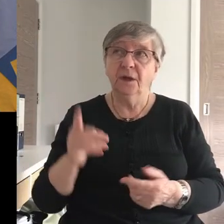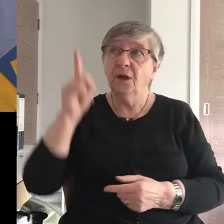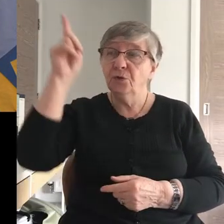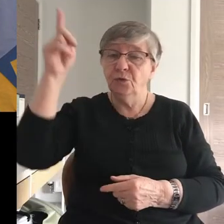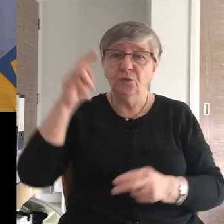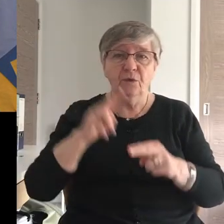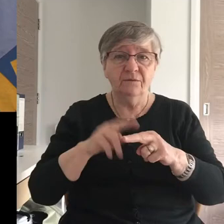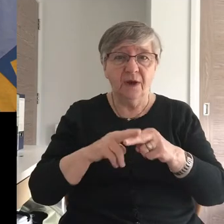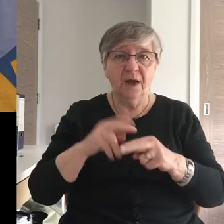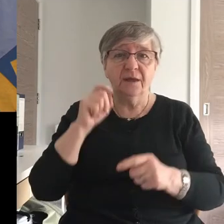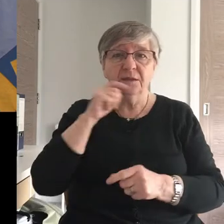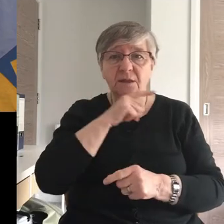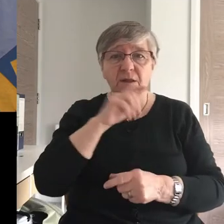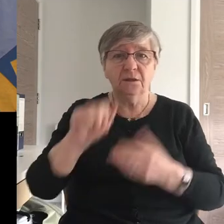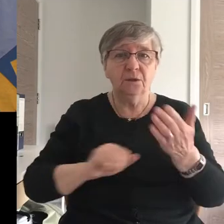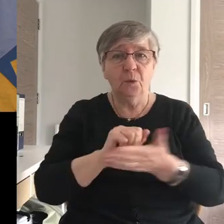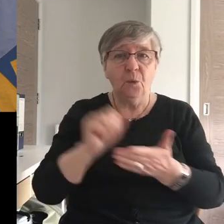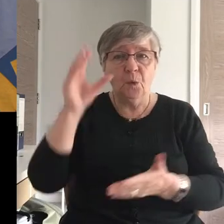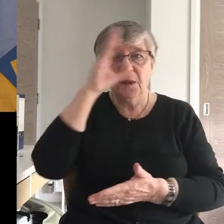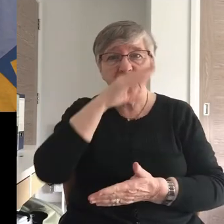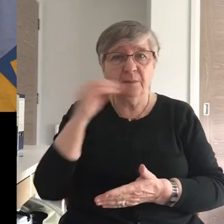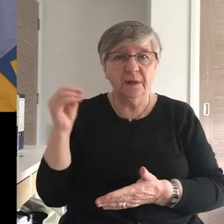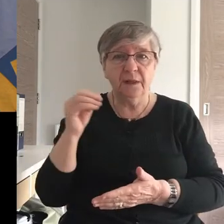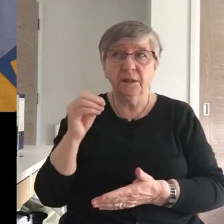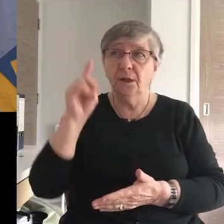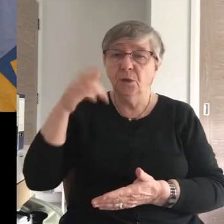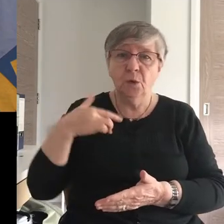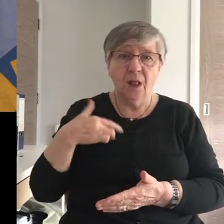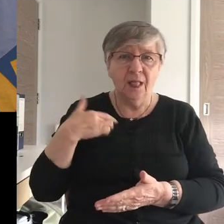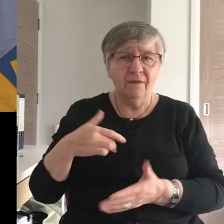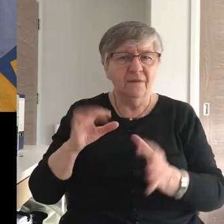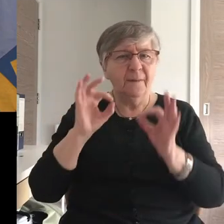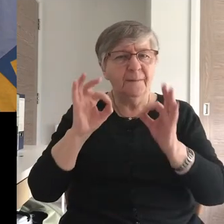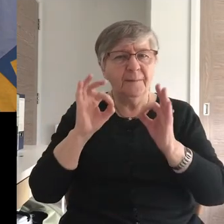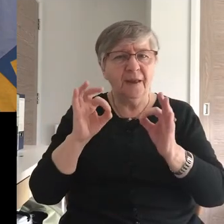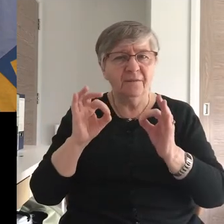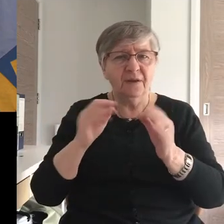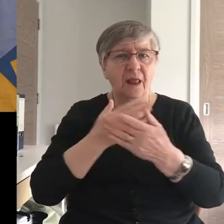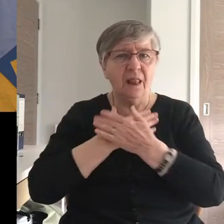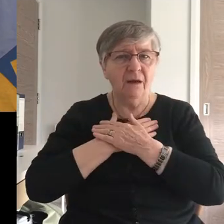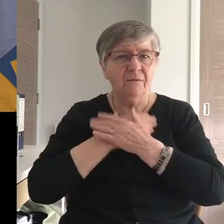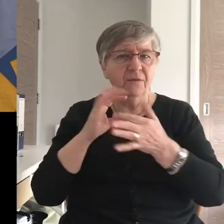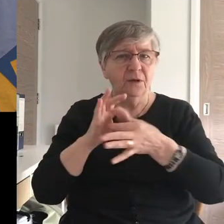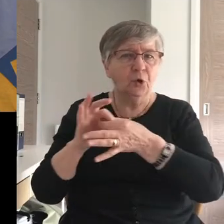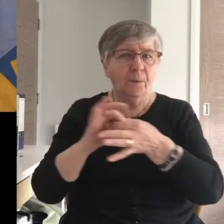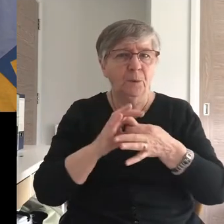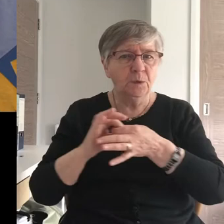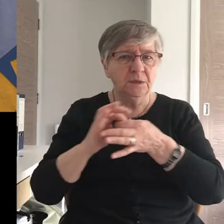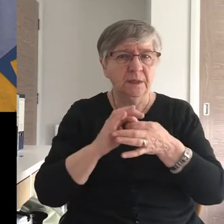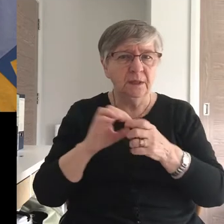And you, Father, Son, and Holy Spirit, who live in perfect love and community,